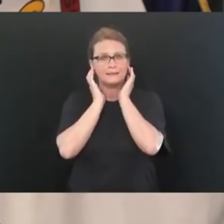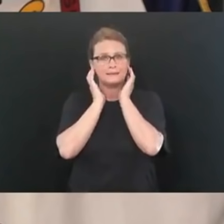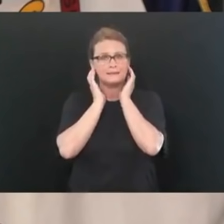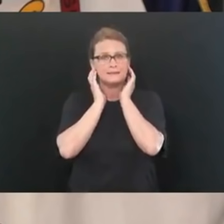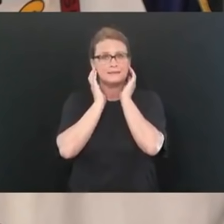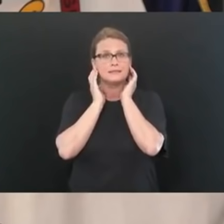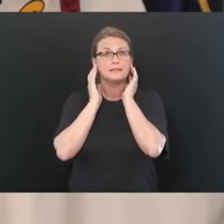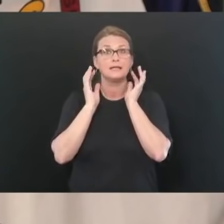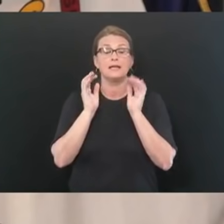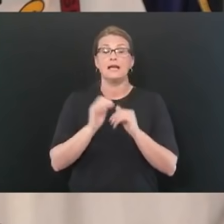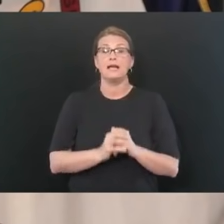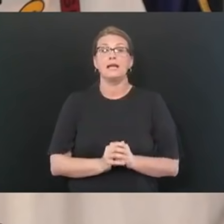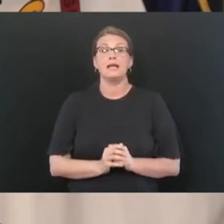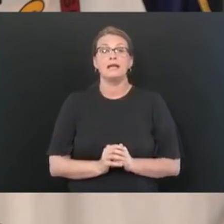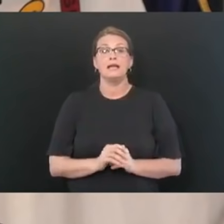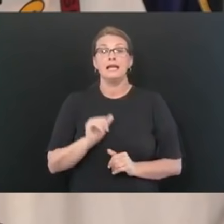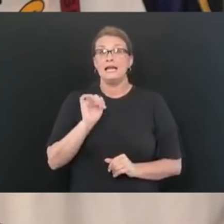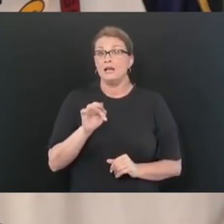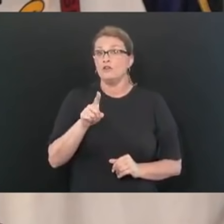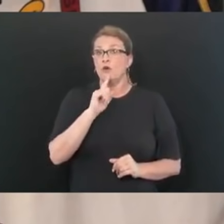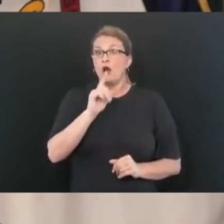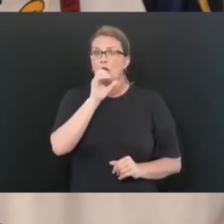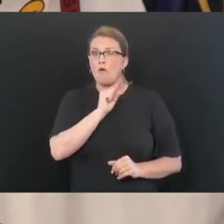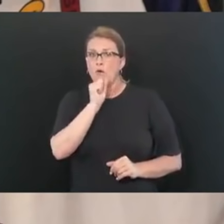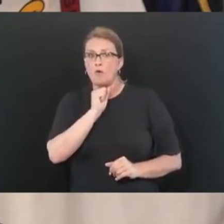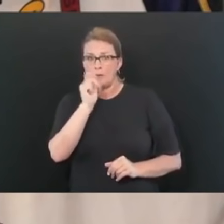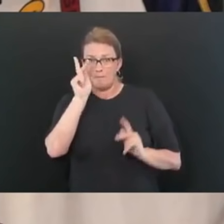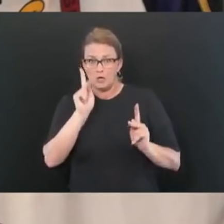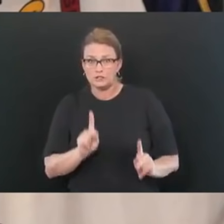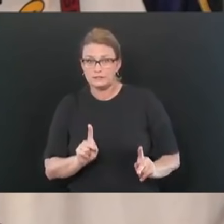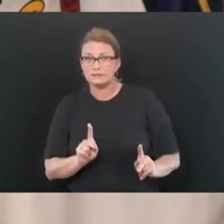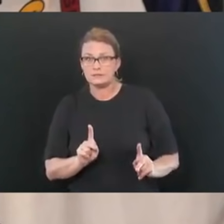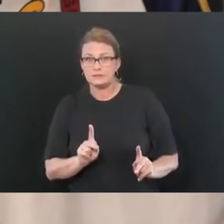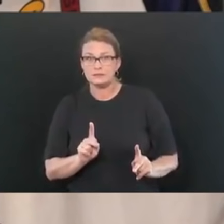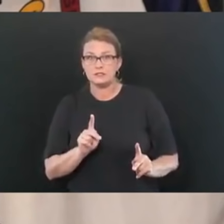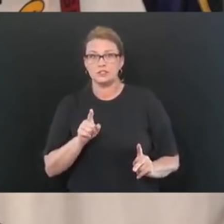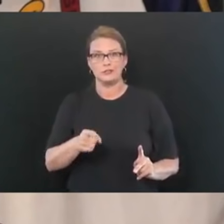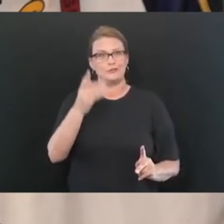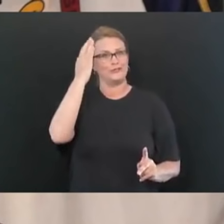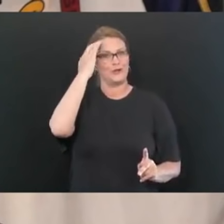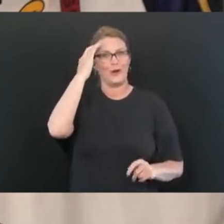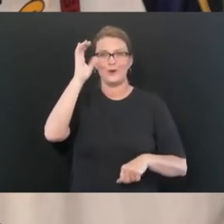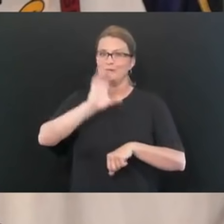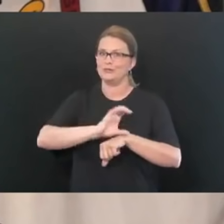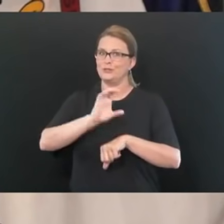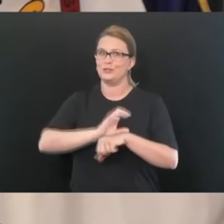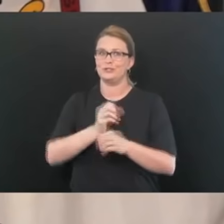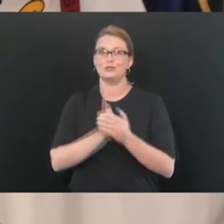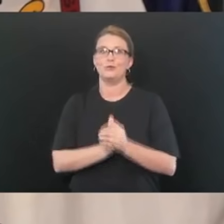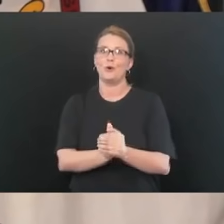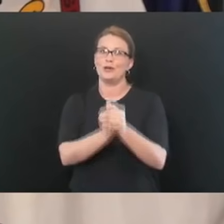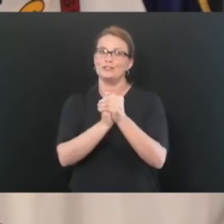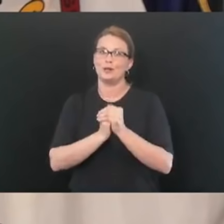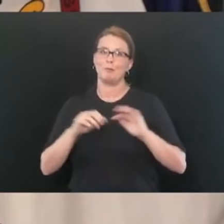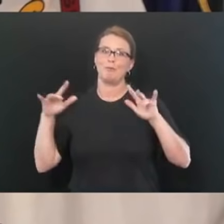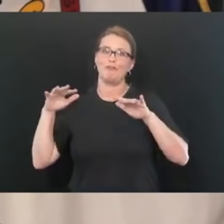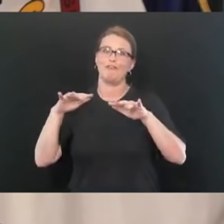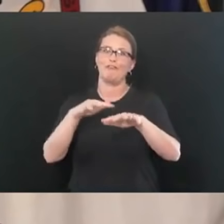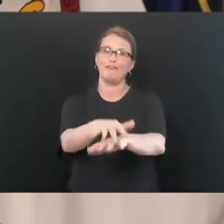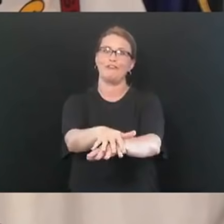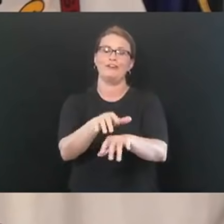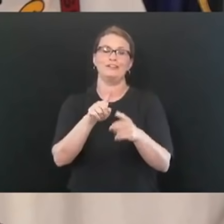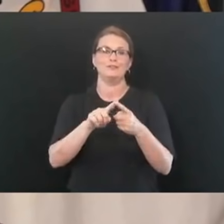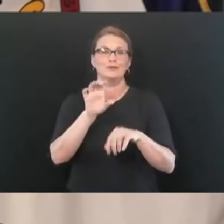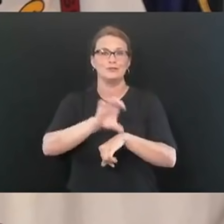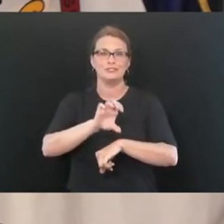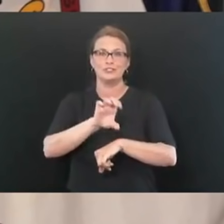From the standpoint, if you're an elderly person and everything, and we know churches are going to have worship services and everything, and we know we're